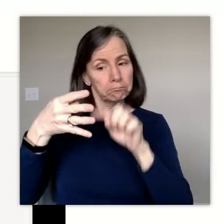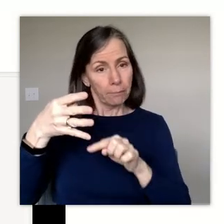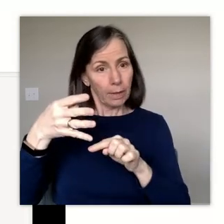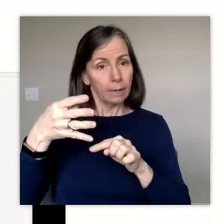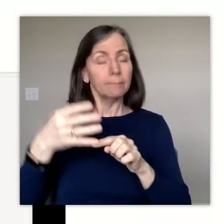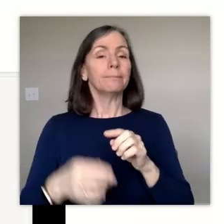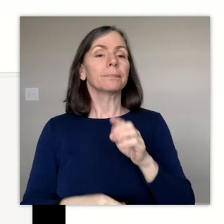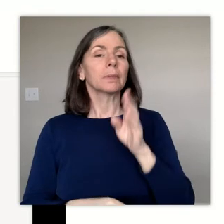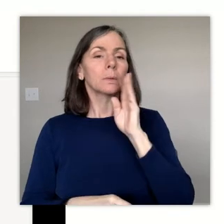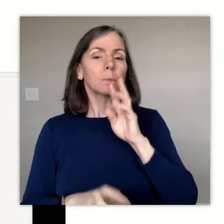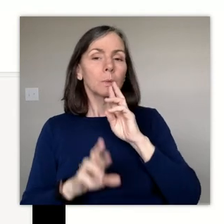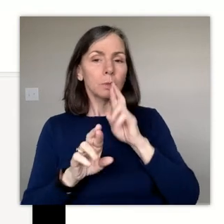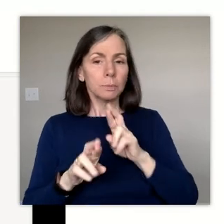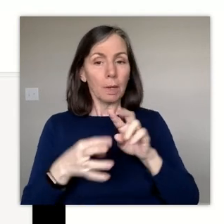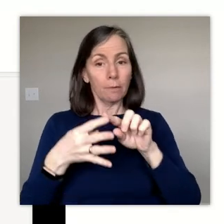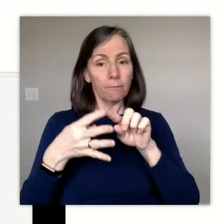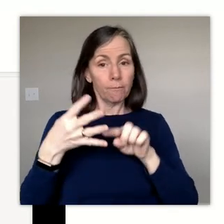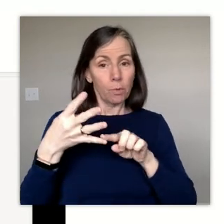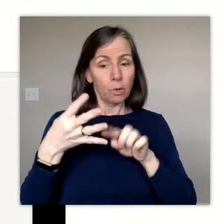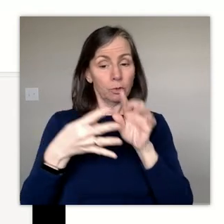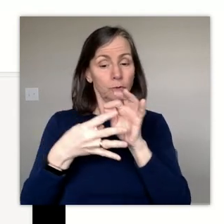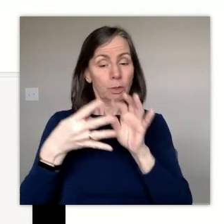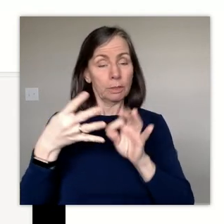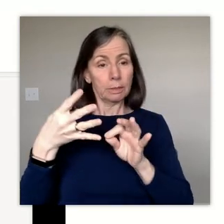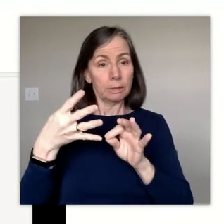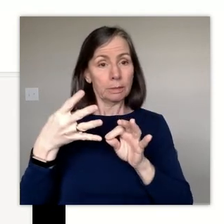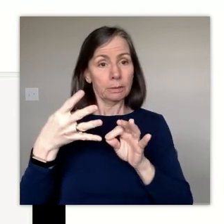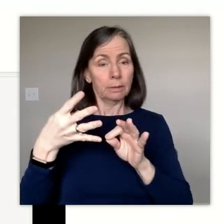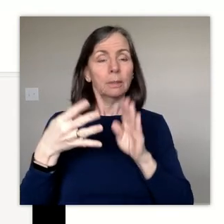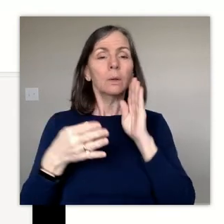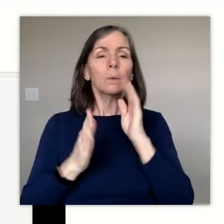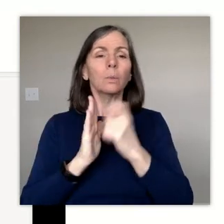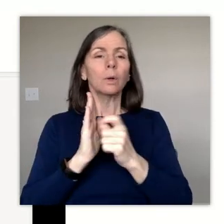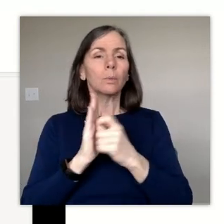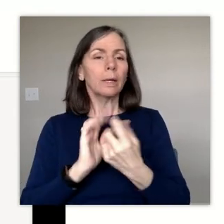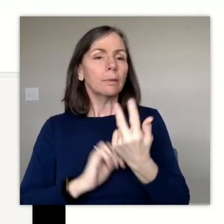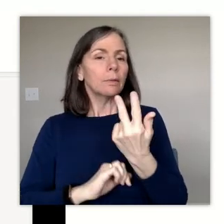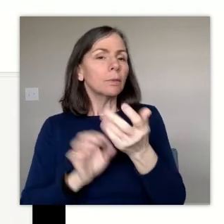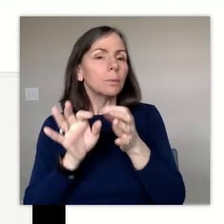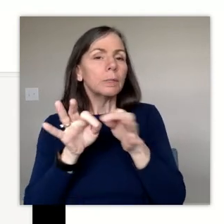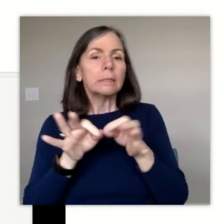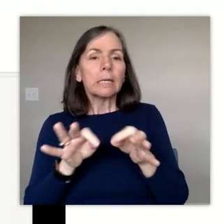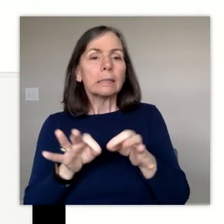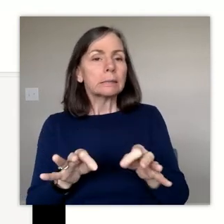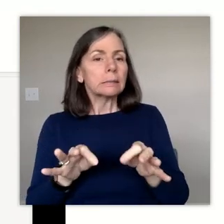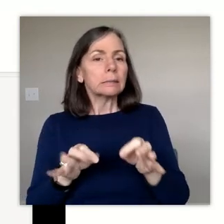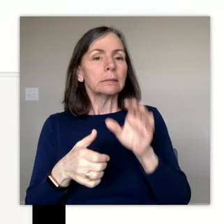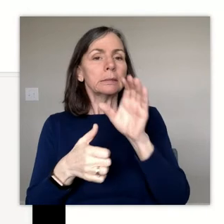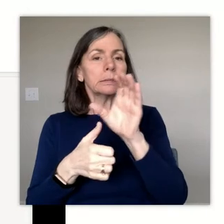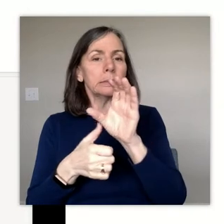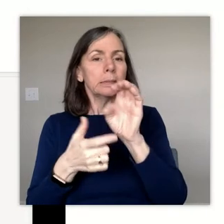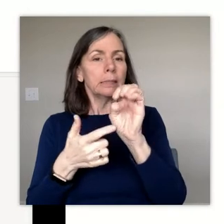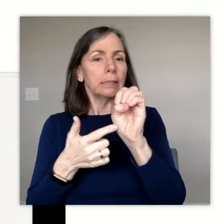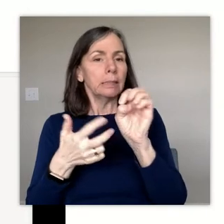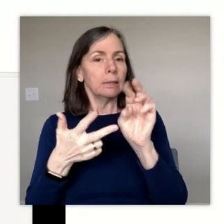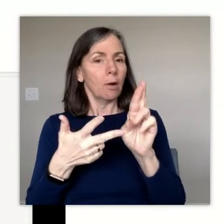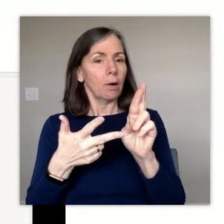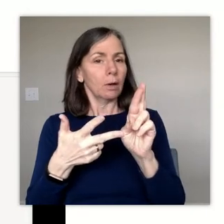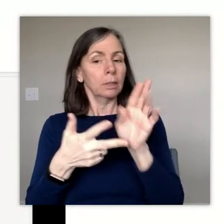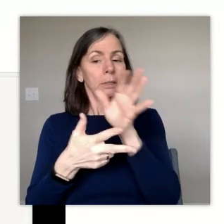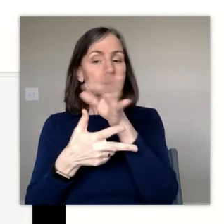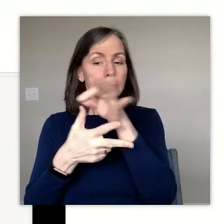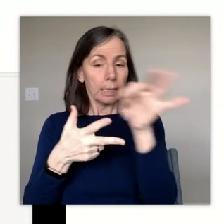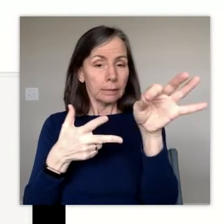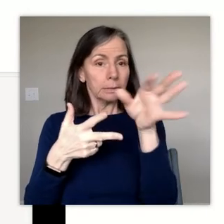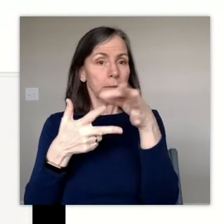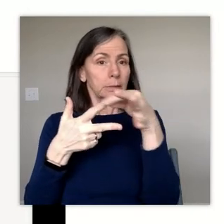these prompts. You are going to write a 3-sentence claim evidence reasoning, or CER, paragraph, and you are going to